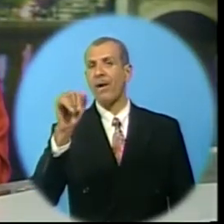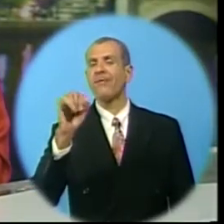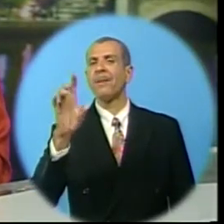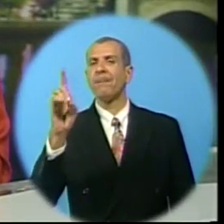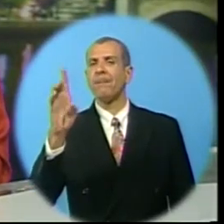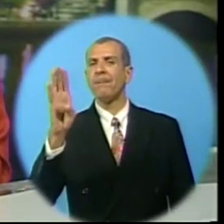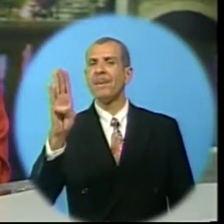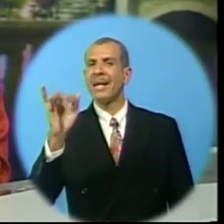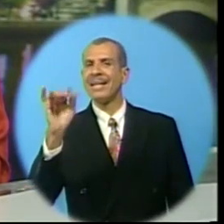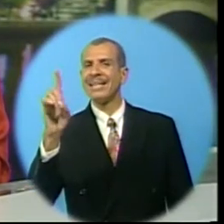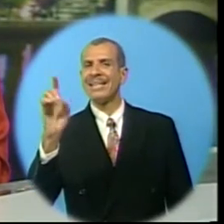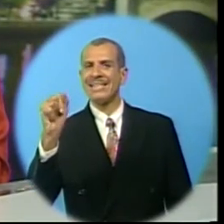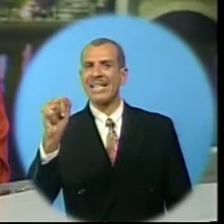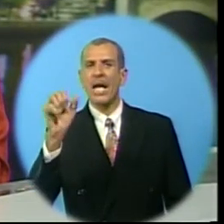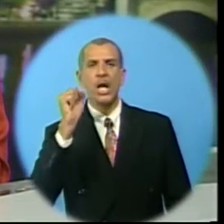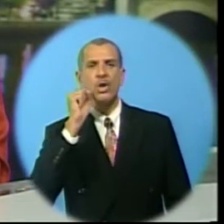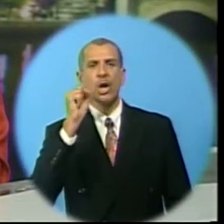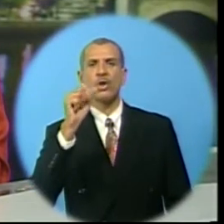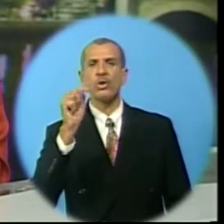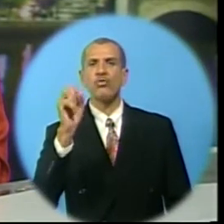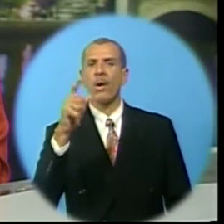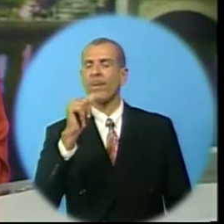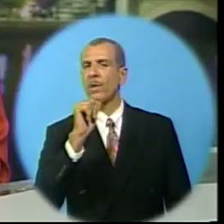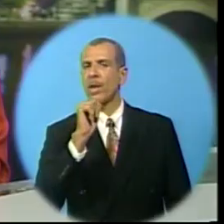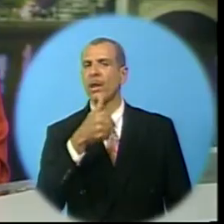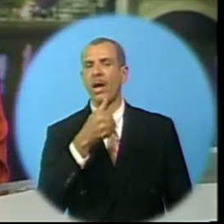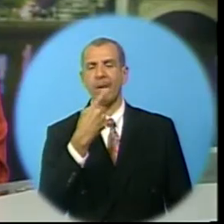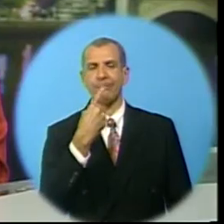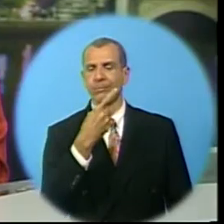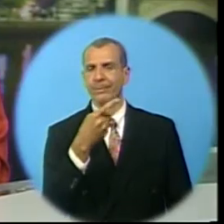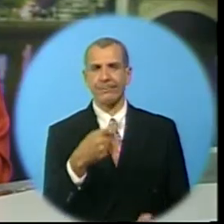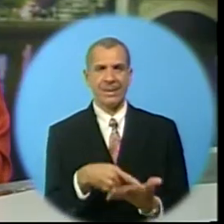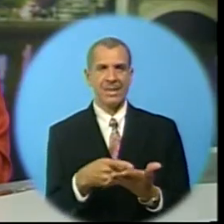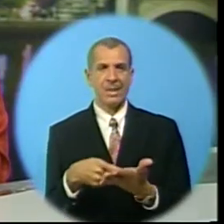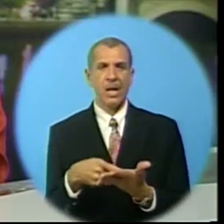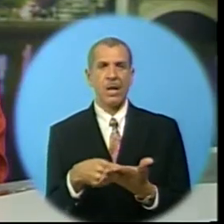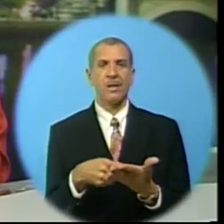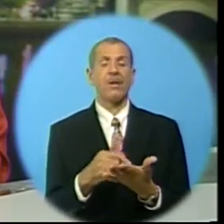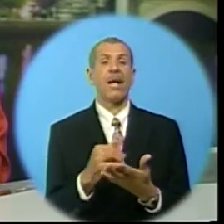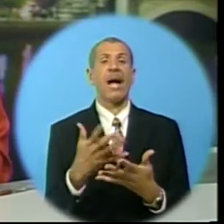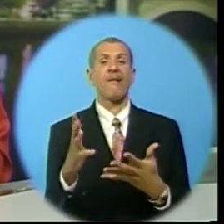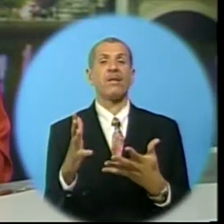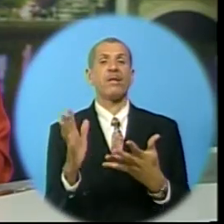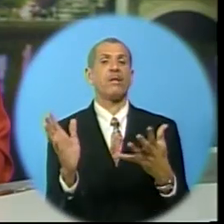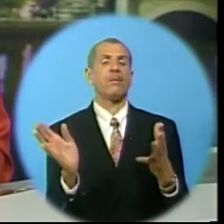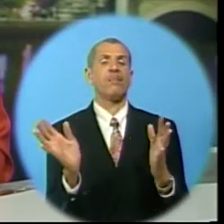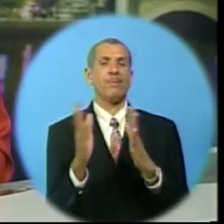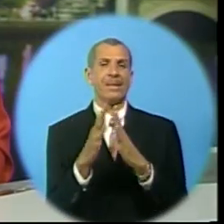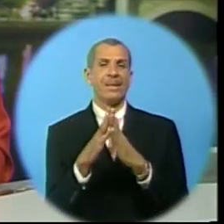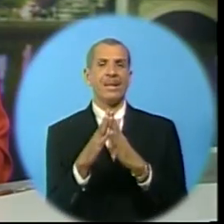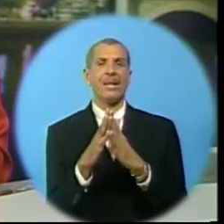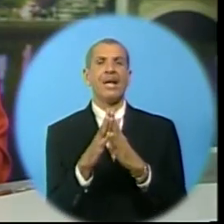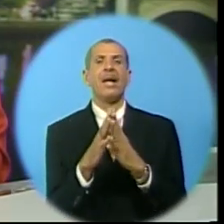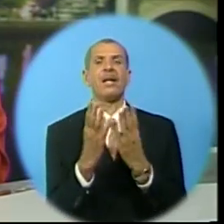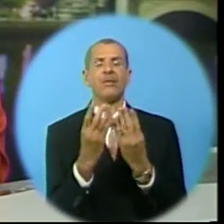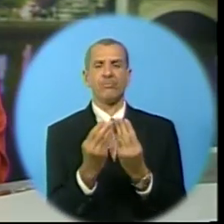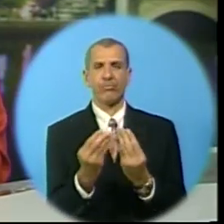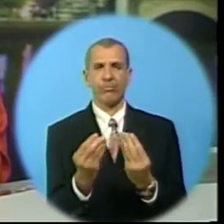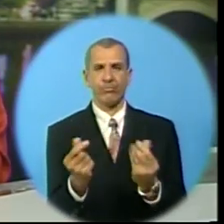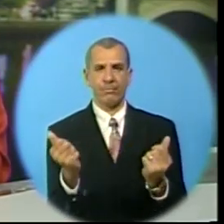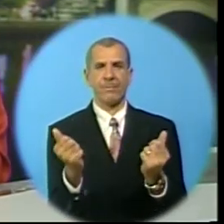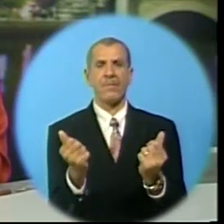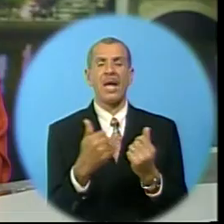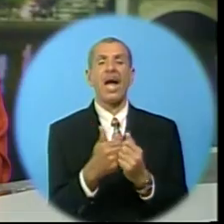BIDC, Sonja Trotman, is refusing to comment until the talks are completed. Now, arriving moments later from Cabinet was Minister of